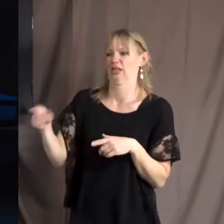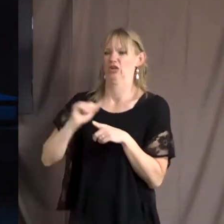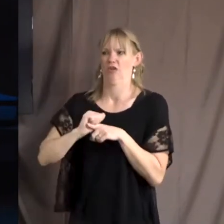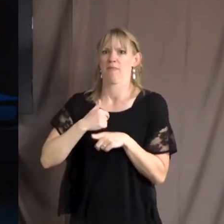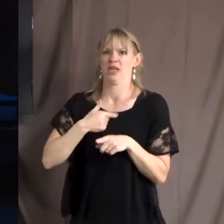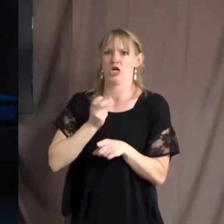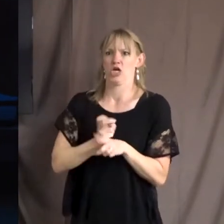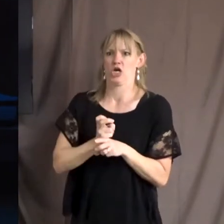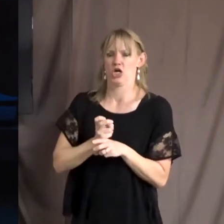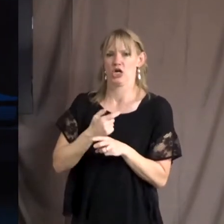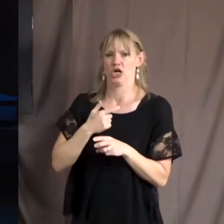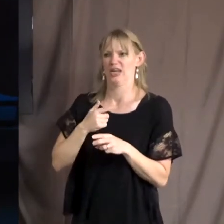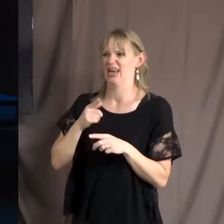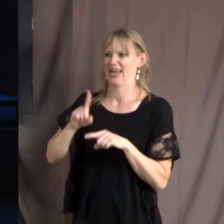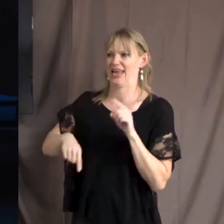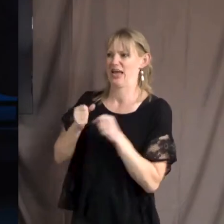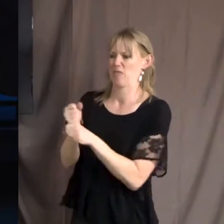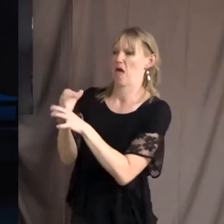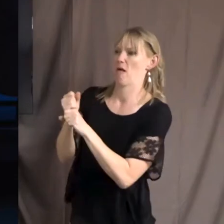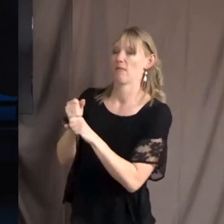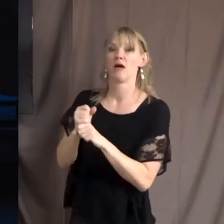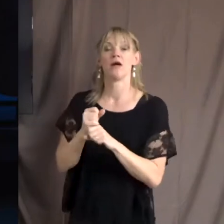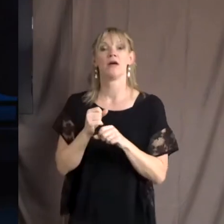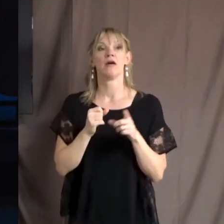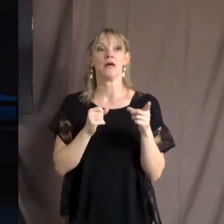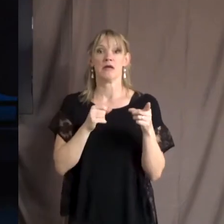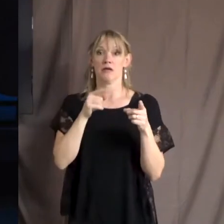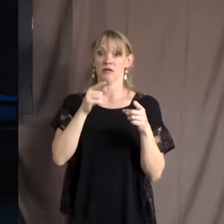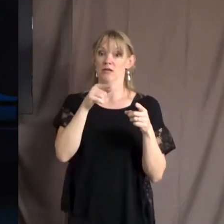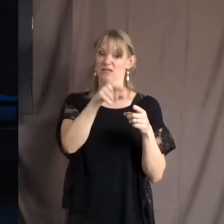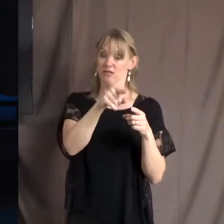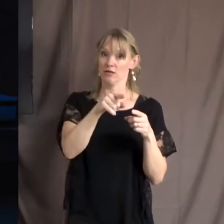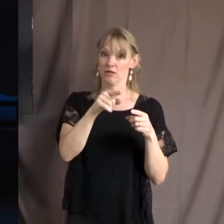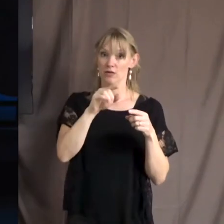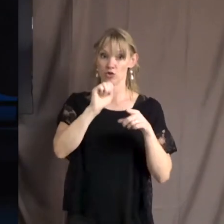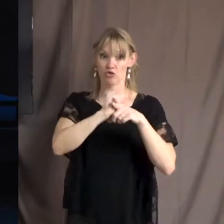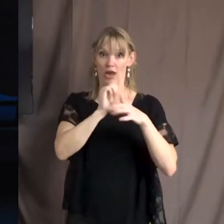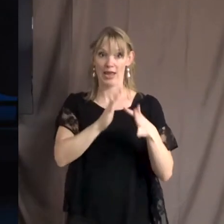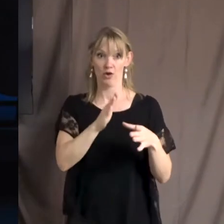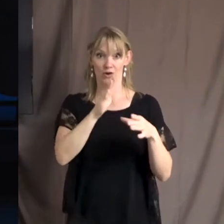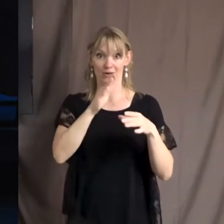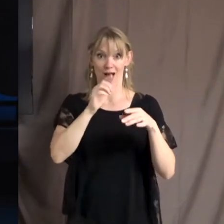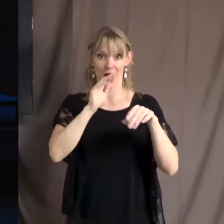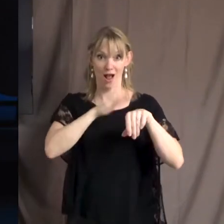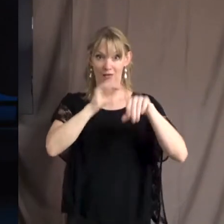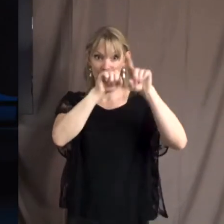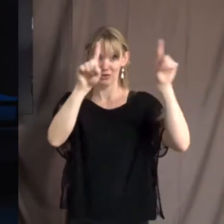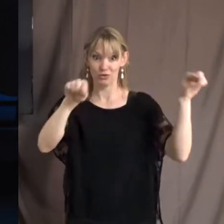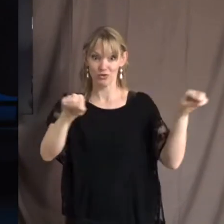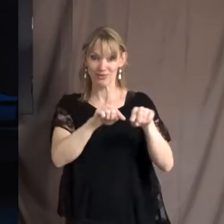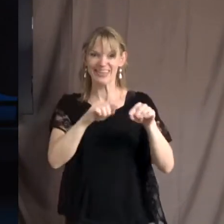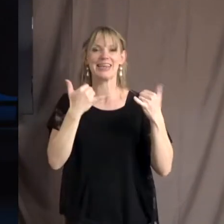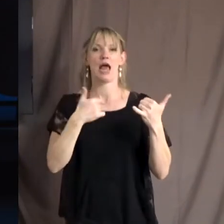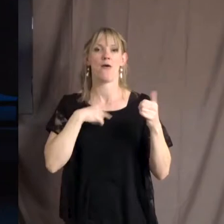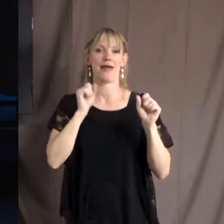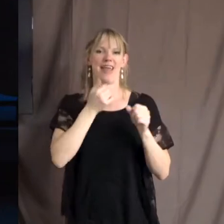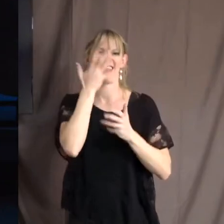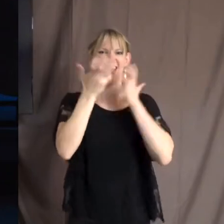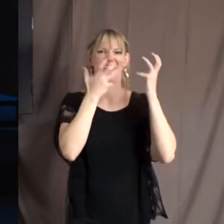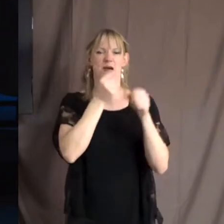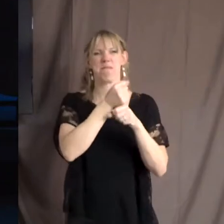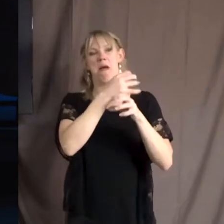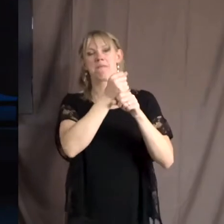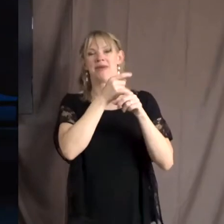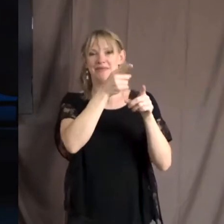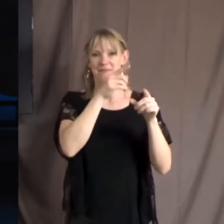But when I'm on my bike at home, he's pushing me too hard right now. I can yell and scream. So there's a little advantage